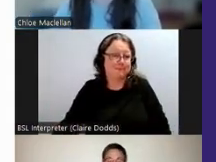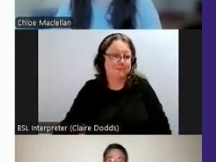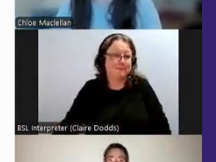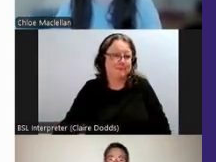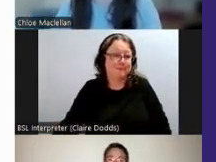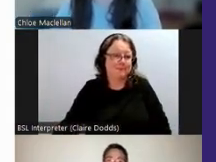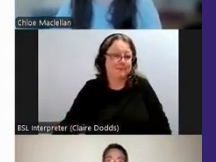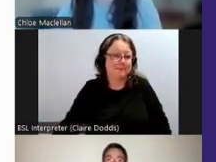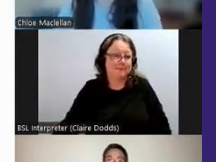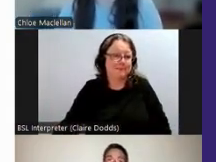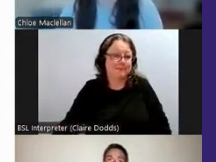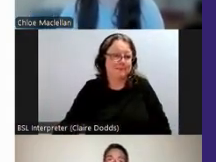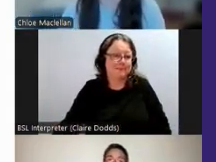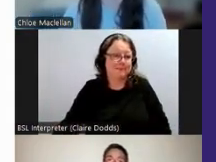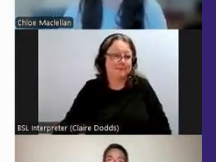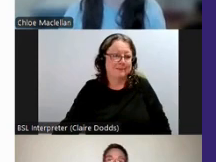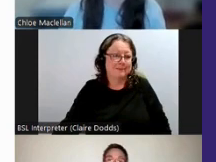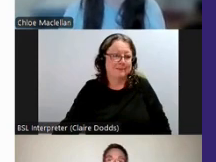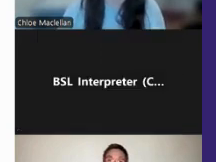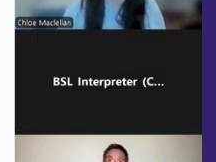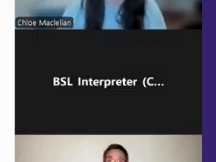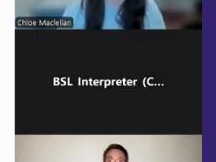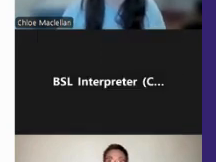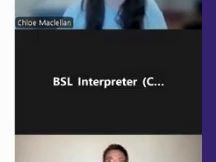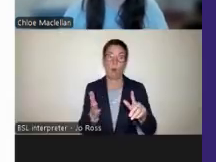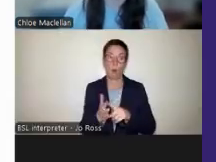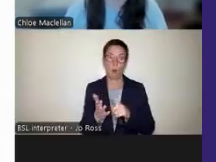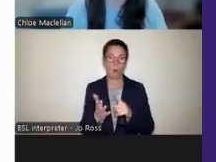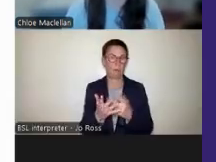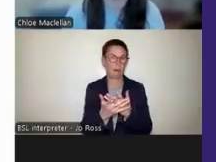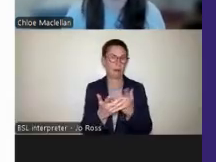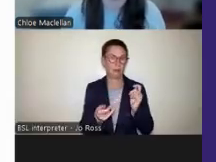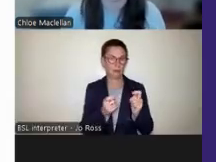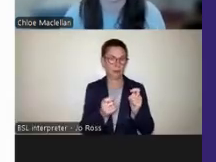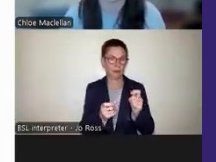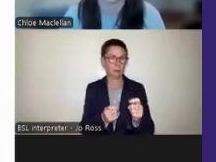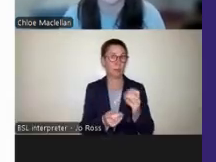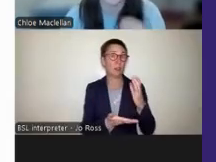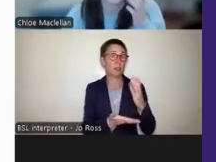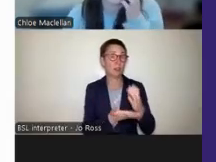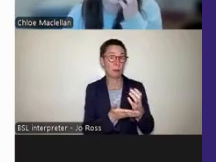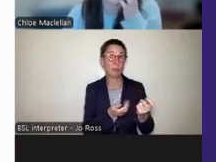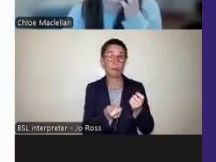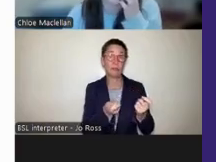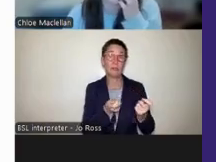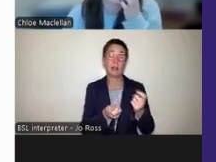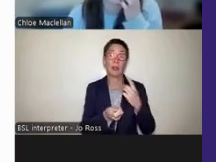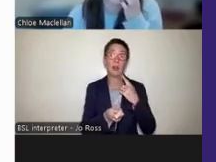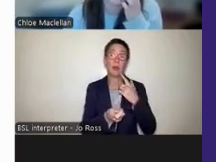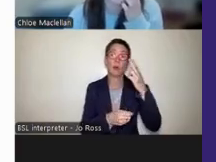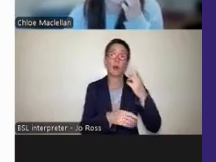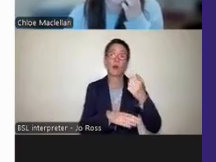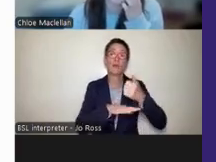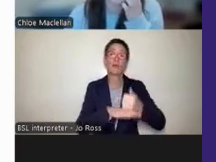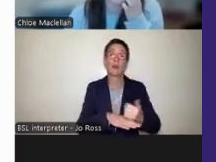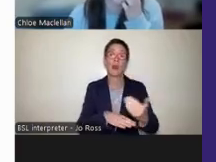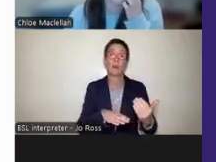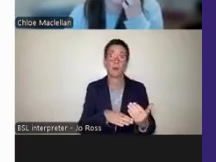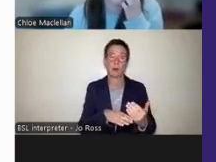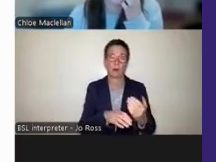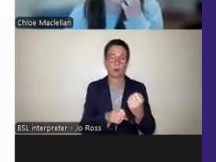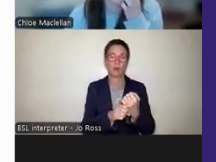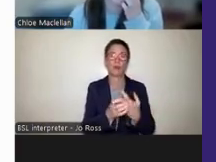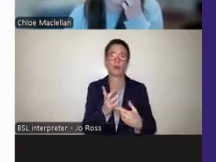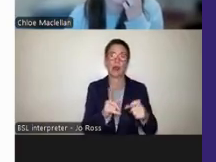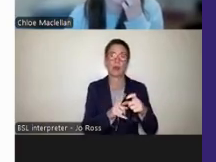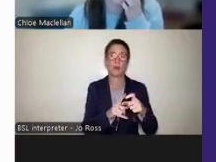have taken place. The charity that run Jarrow Hall is called Groundwork, and they are very aware of their local community. A